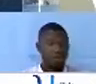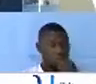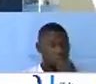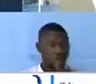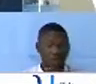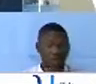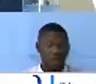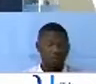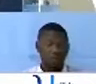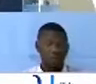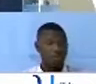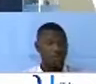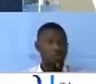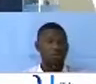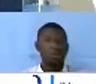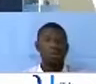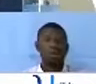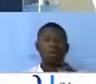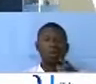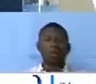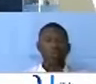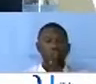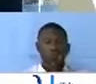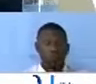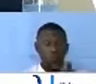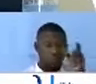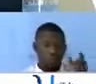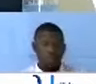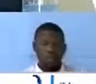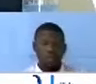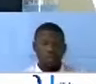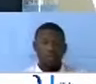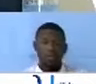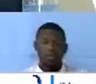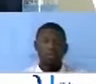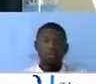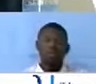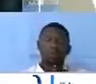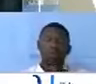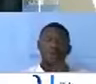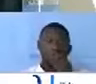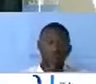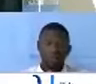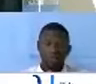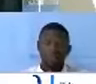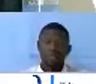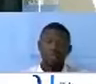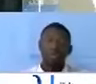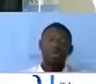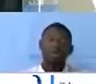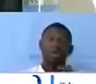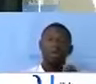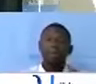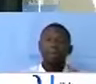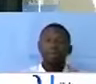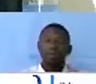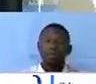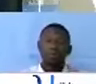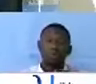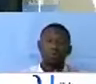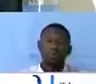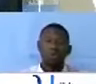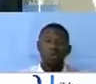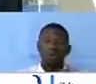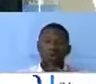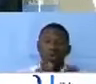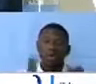The witnesses who appeared here said the machine was for investigations under the charge of investigations, and you are